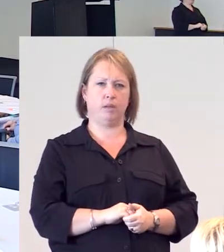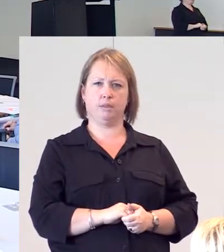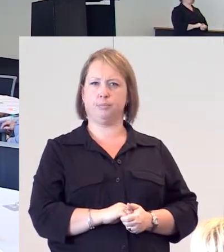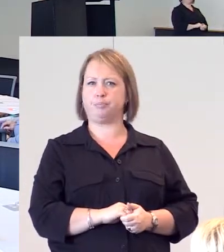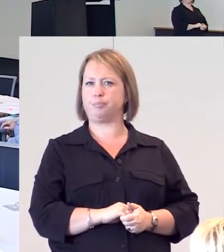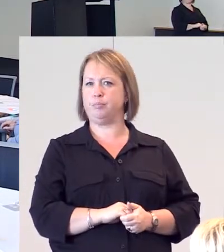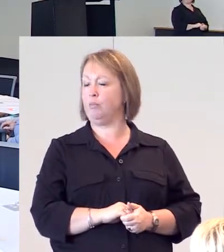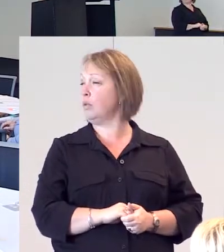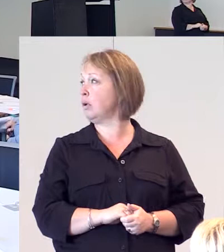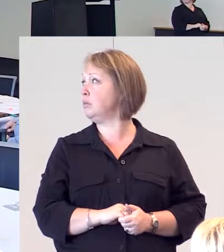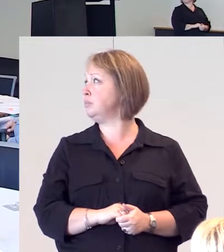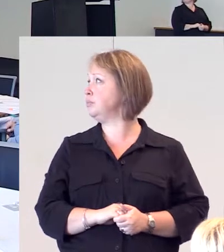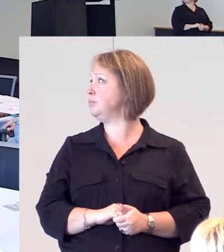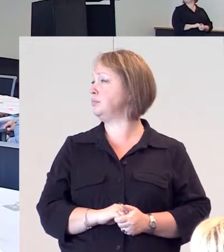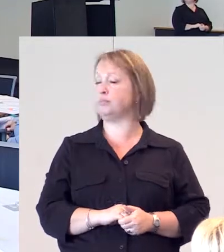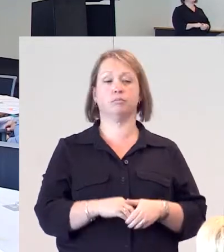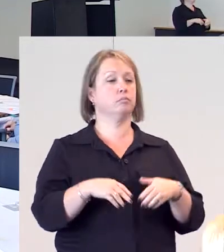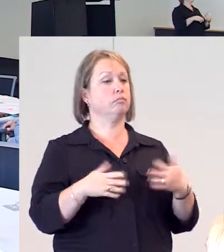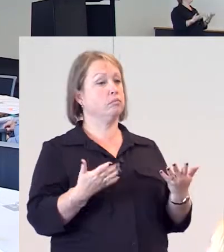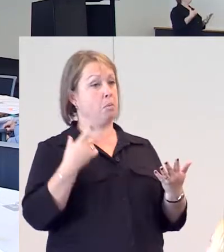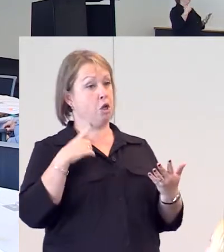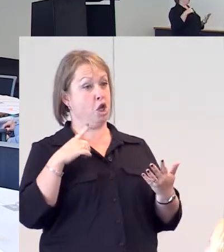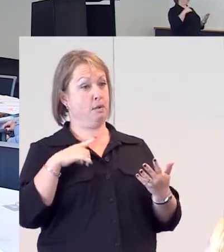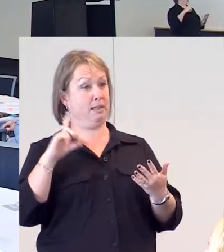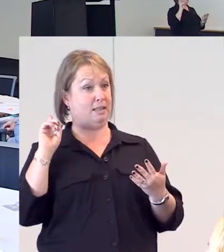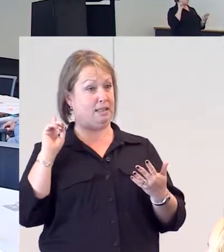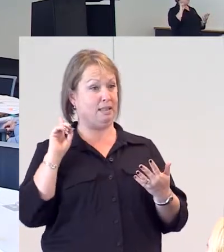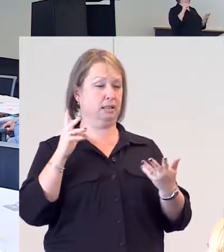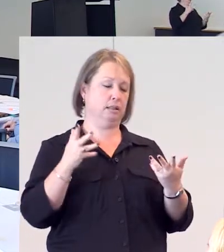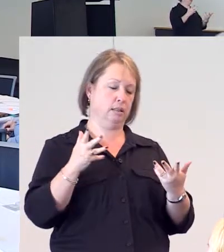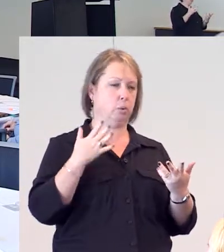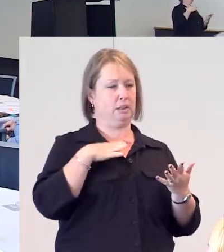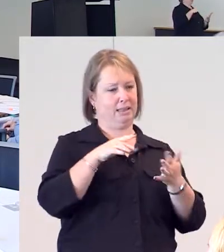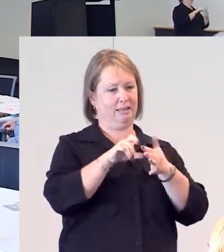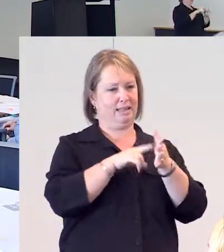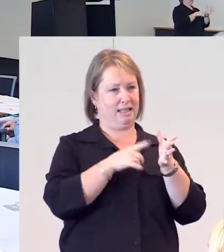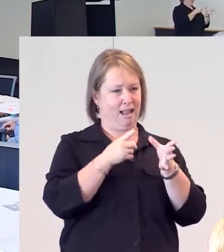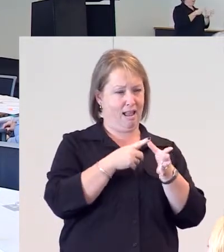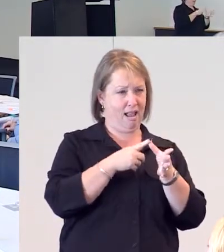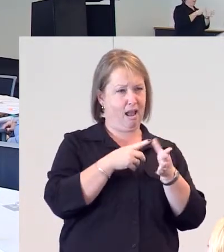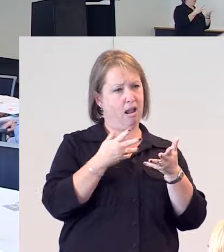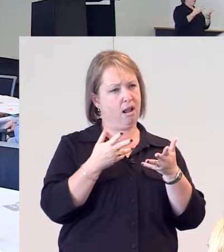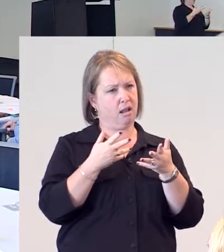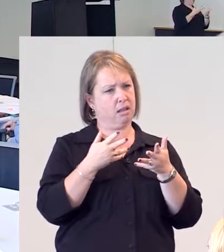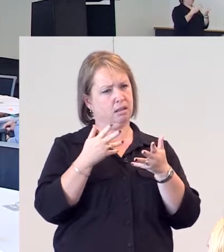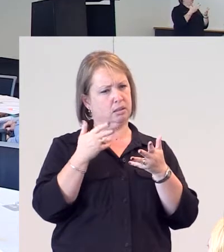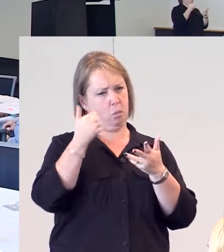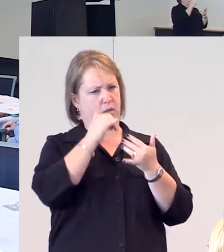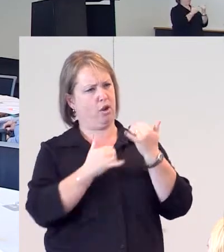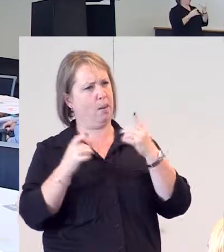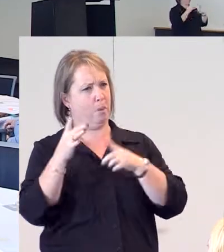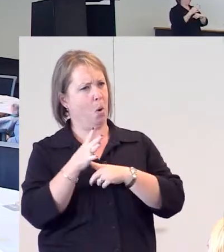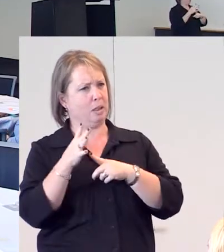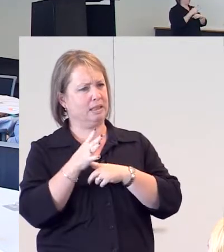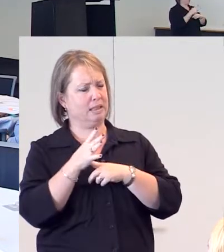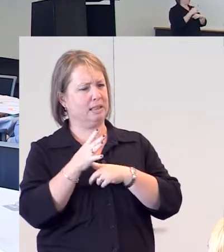So the whole point of this is, and I've talked about data, but I guess it's why is it so important? And I think it's important